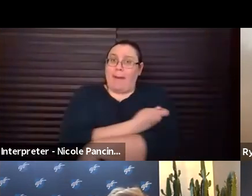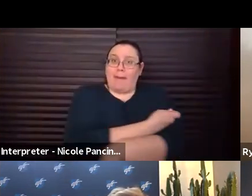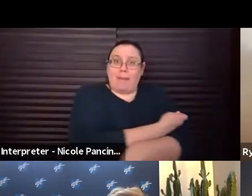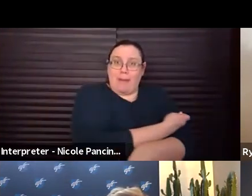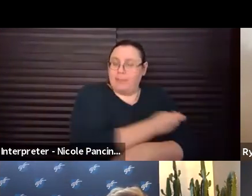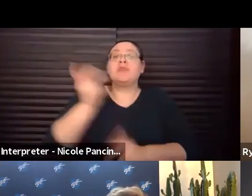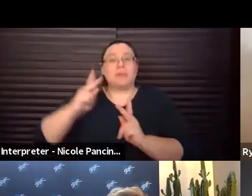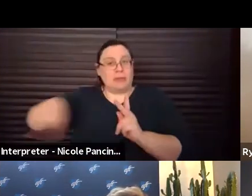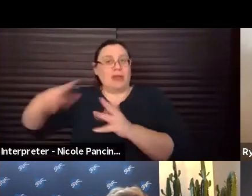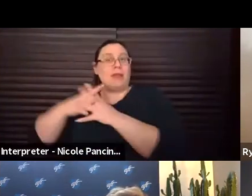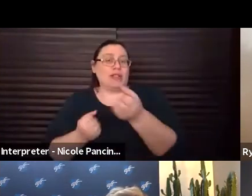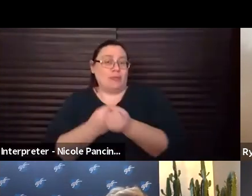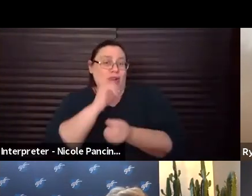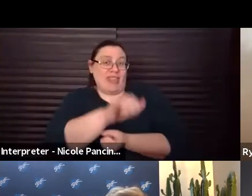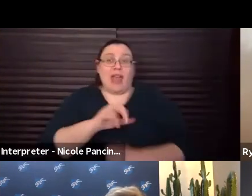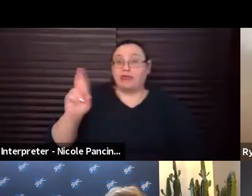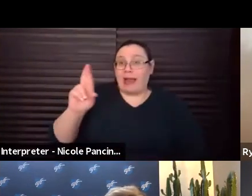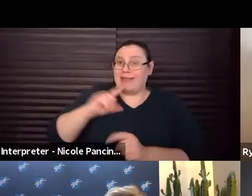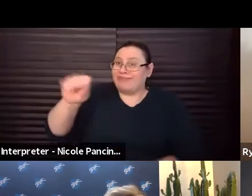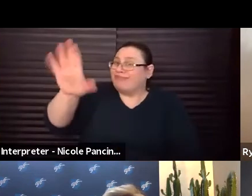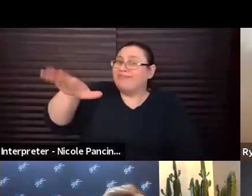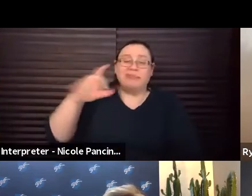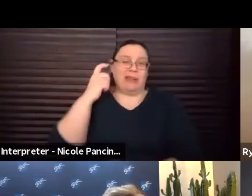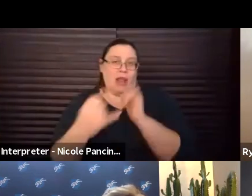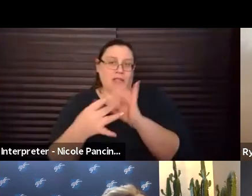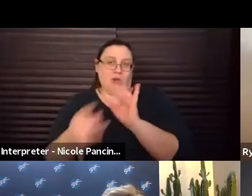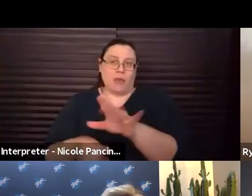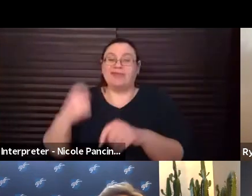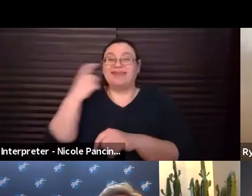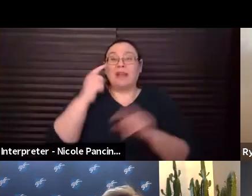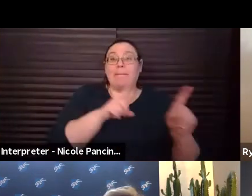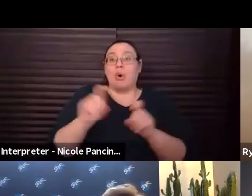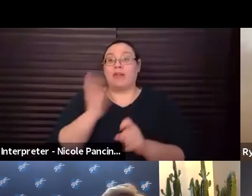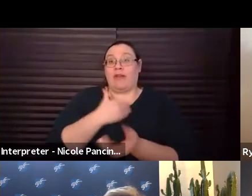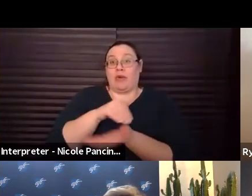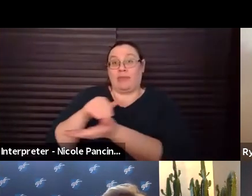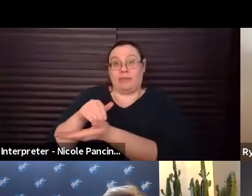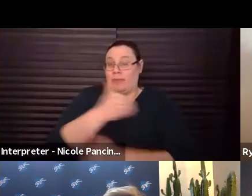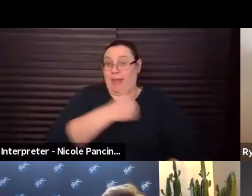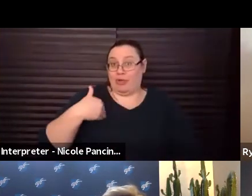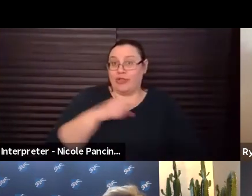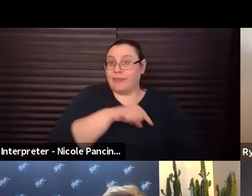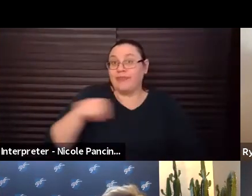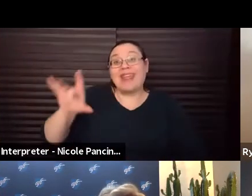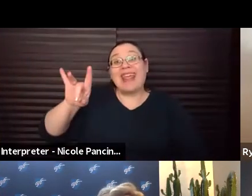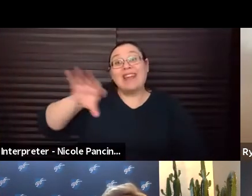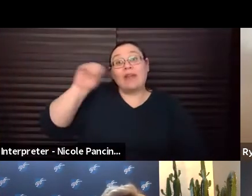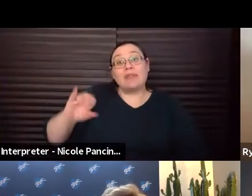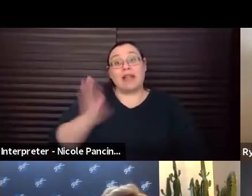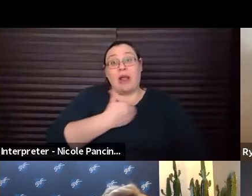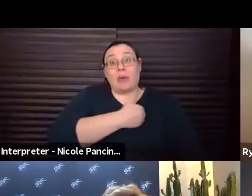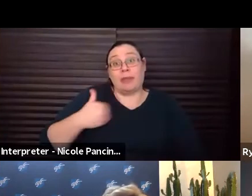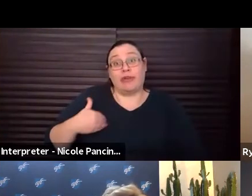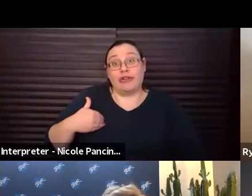there by the public. And frankly, last thing I'll say is we just did a poll of our members. 85% of our members, it's not